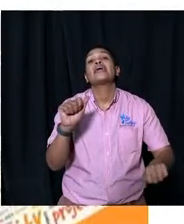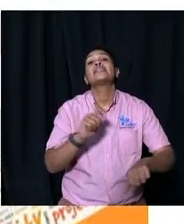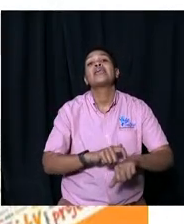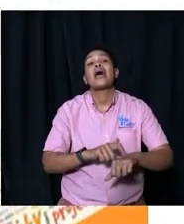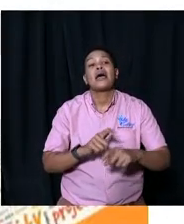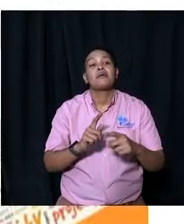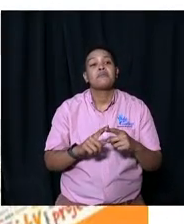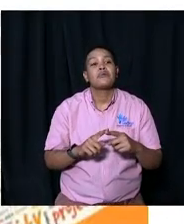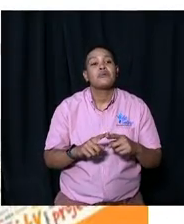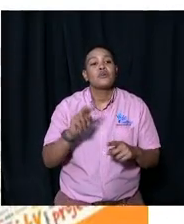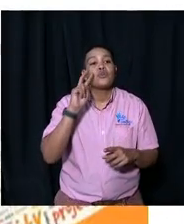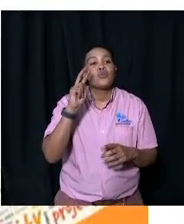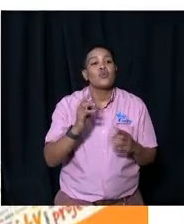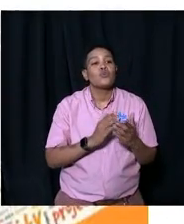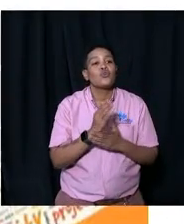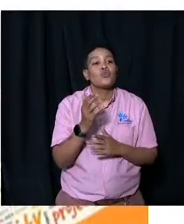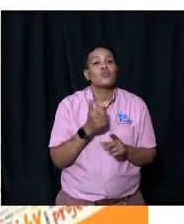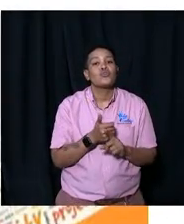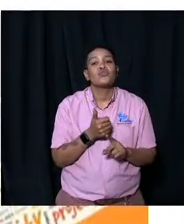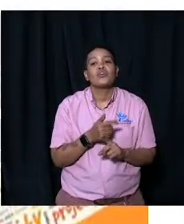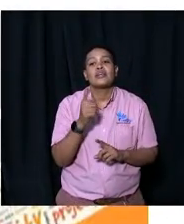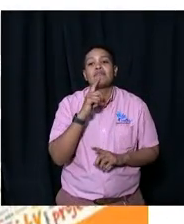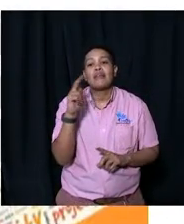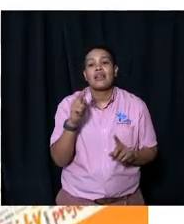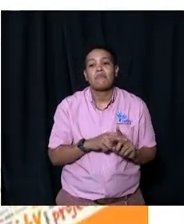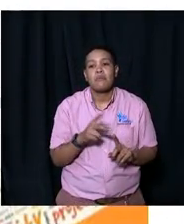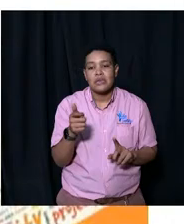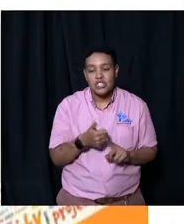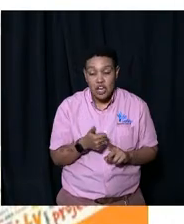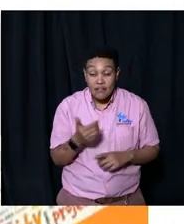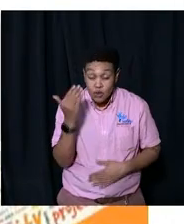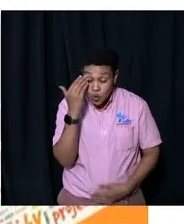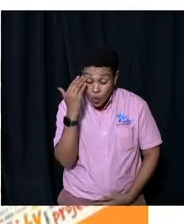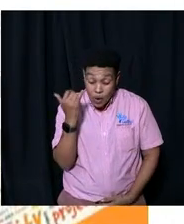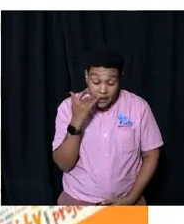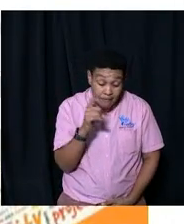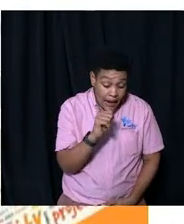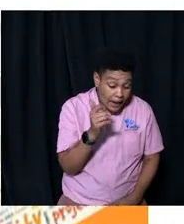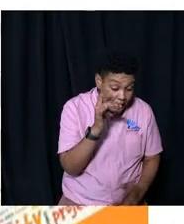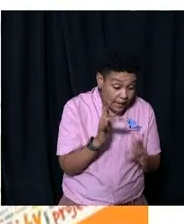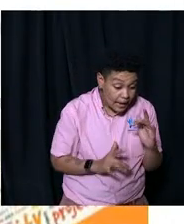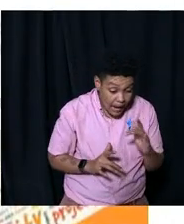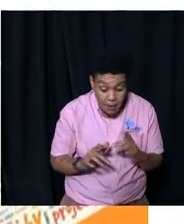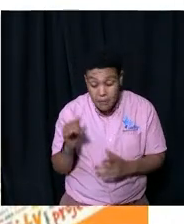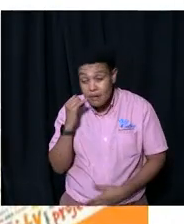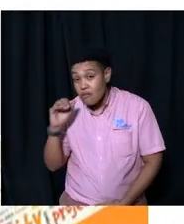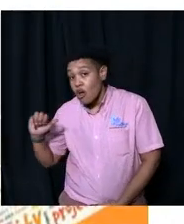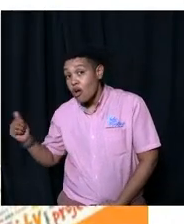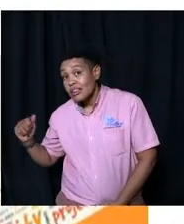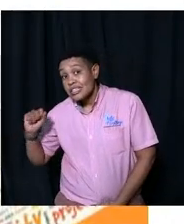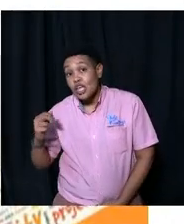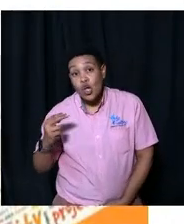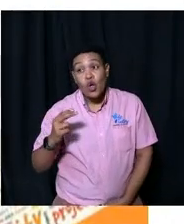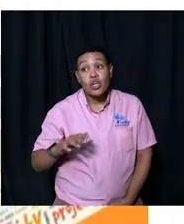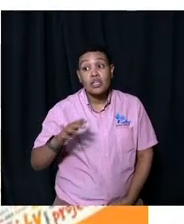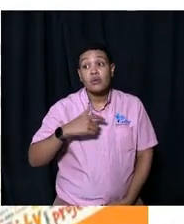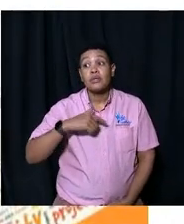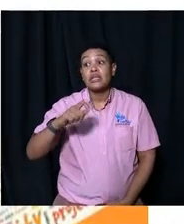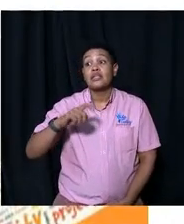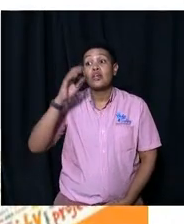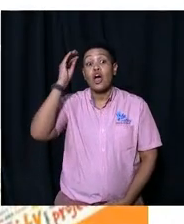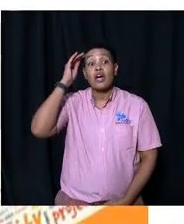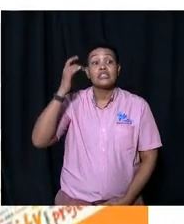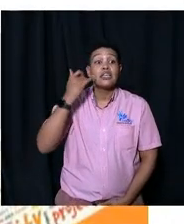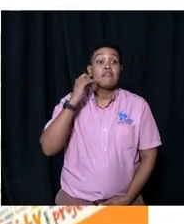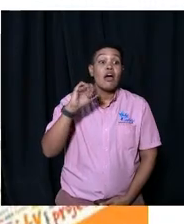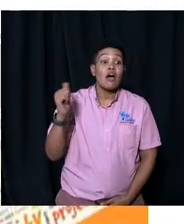and please look through that implementation plan and let us know if there are gaps If there are other stakeholders that we need to consider, if